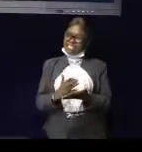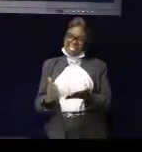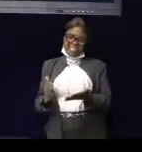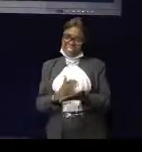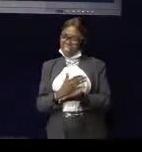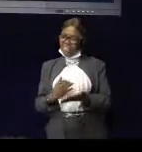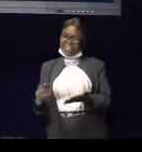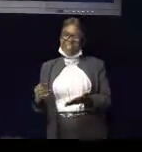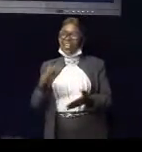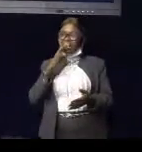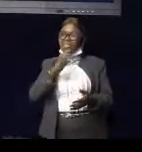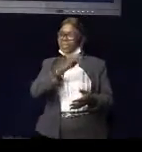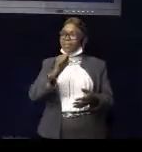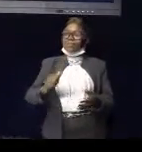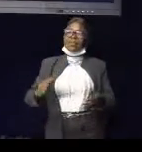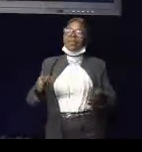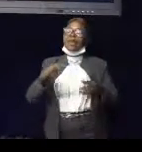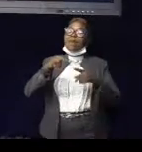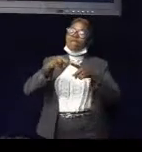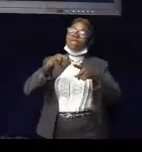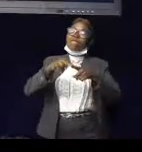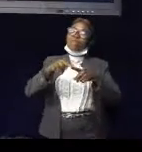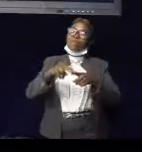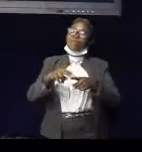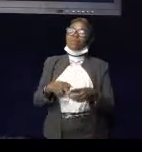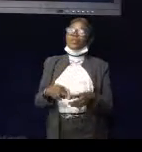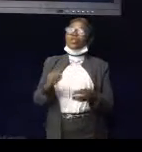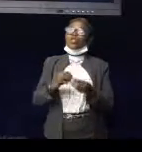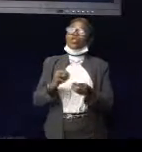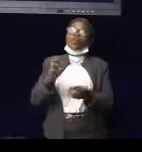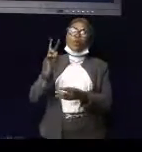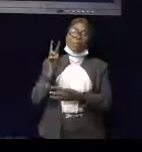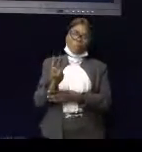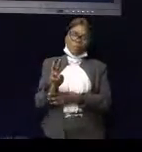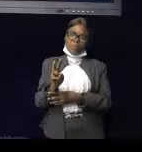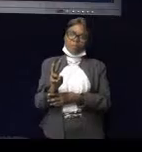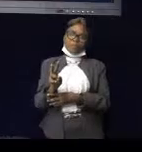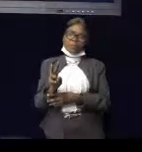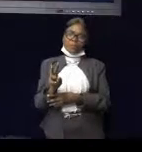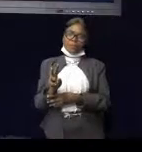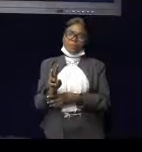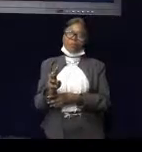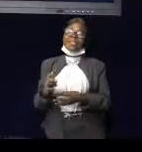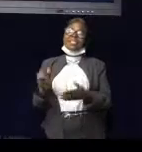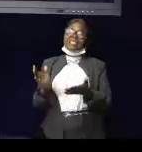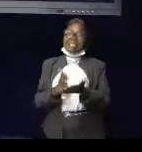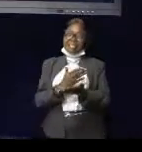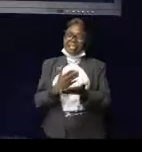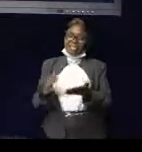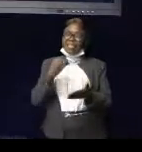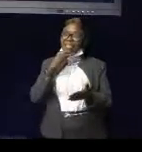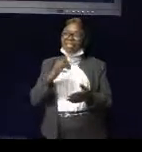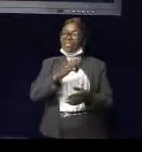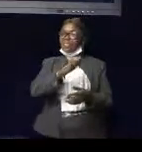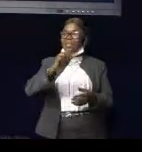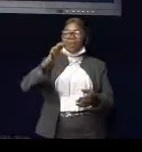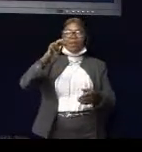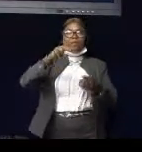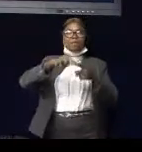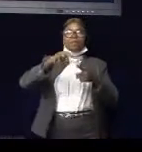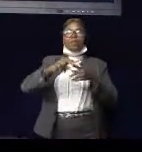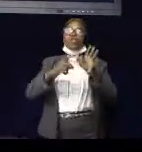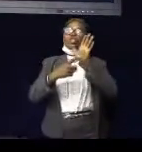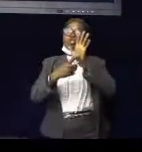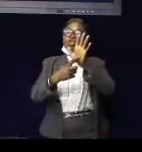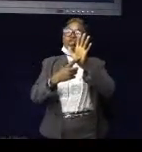a verb showing what the bird is doing. In the first sentence, singing is a verb showing